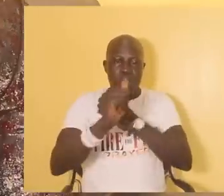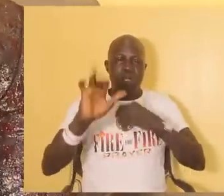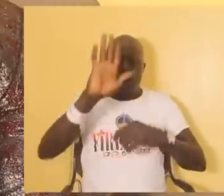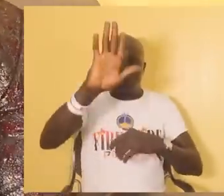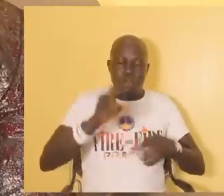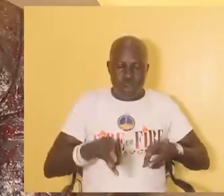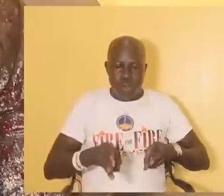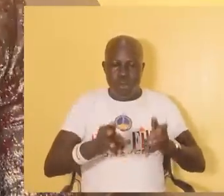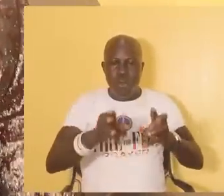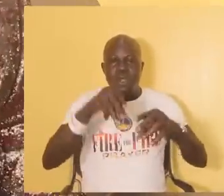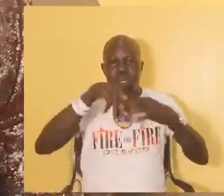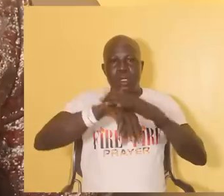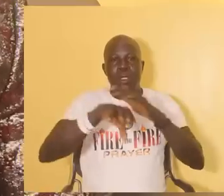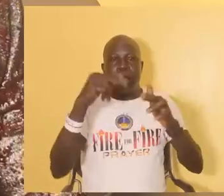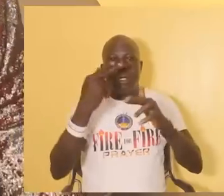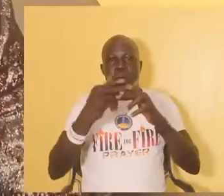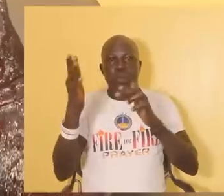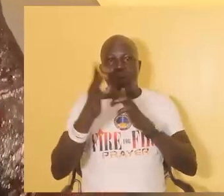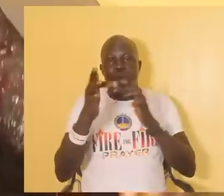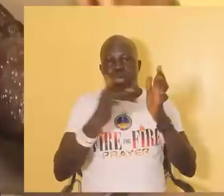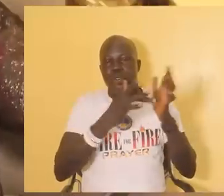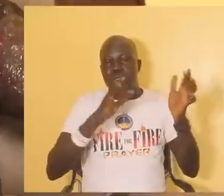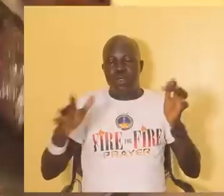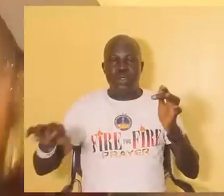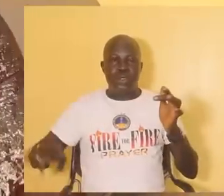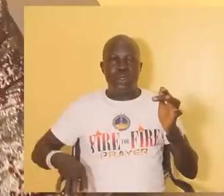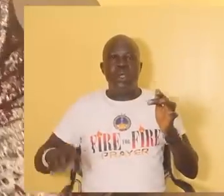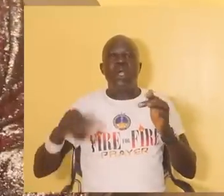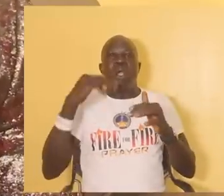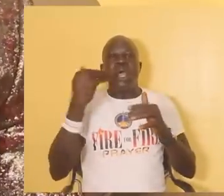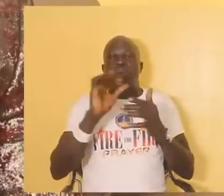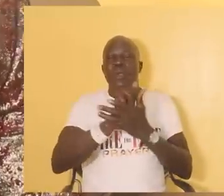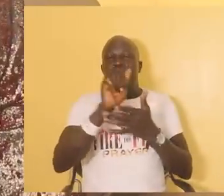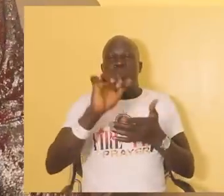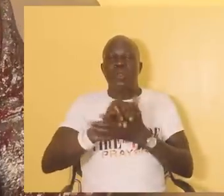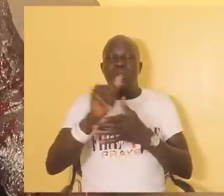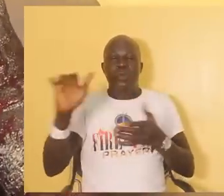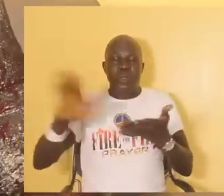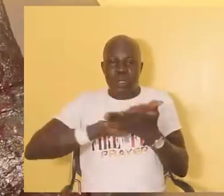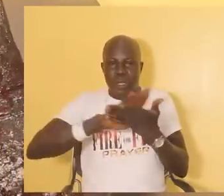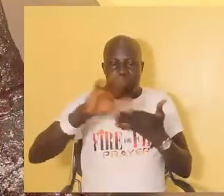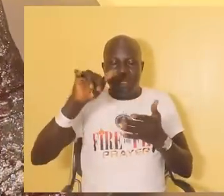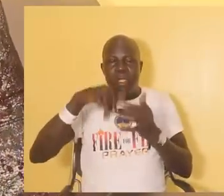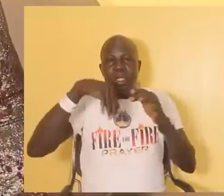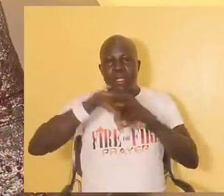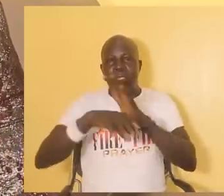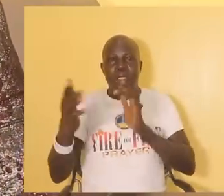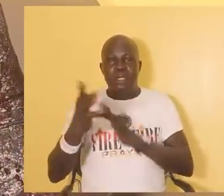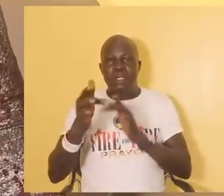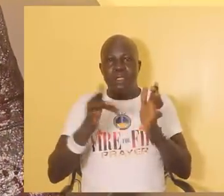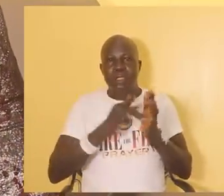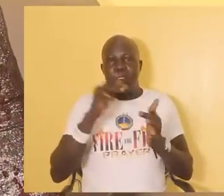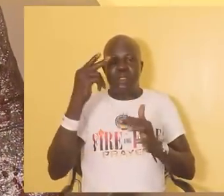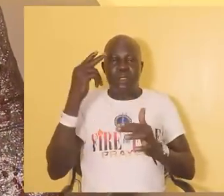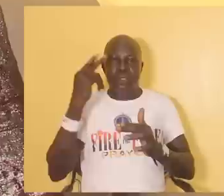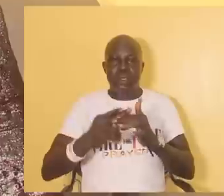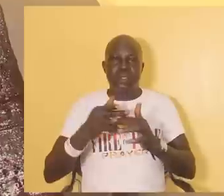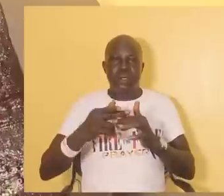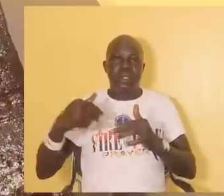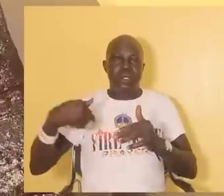your ni o ko Jesus in the name of Jesus e ojo abo ta pare the blood of the devil cleanse Jesus Oluwa wa